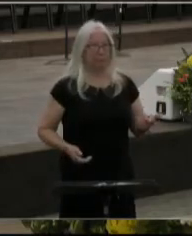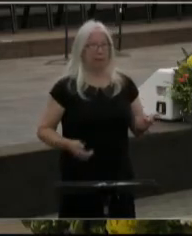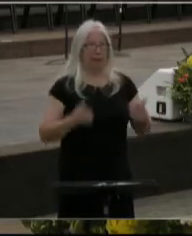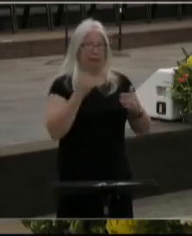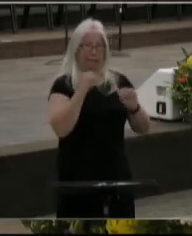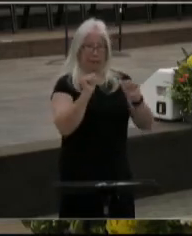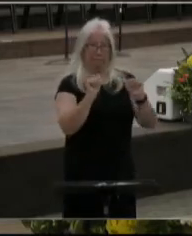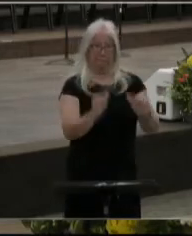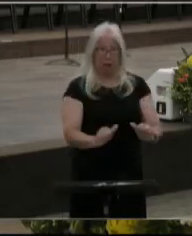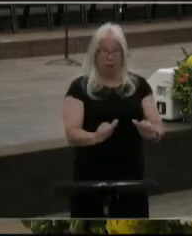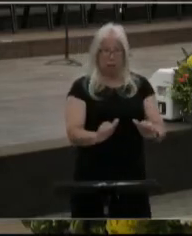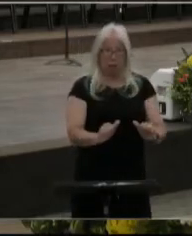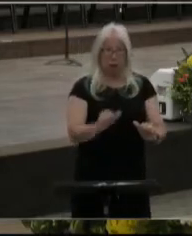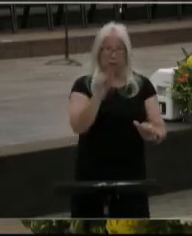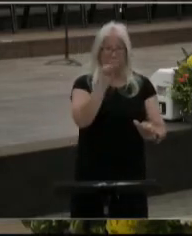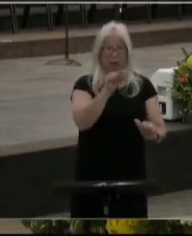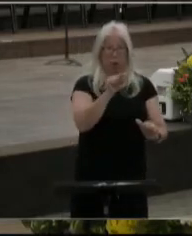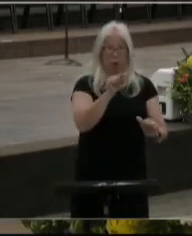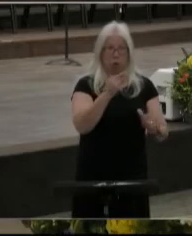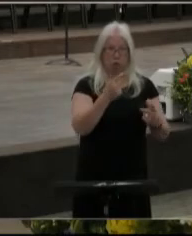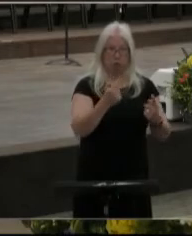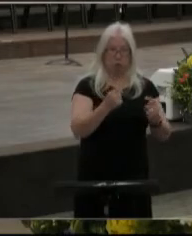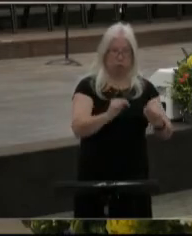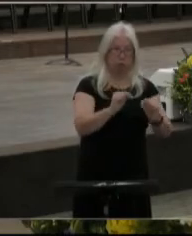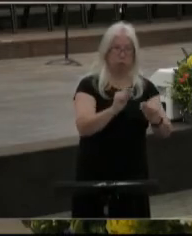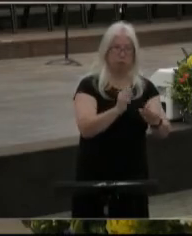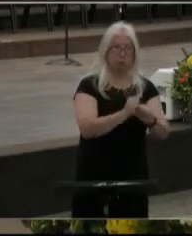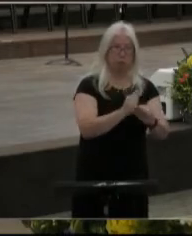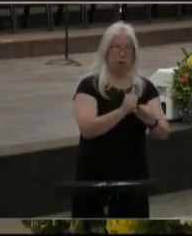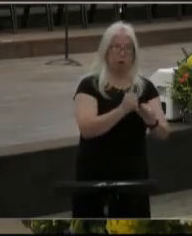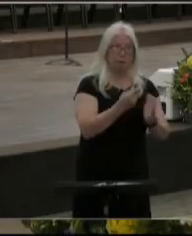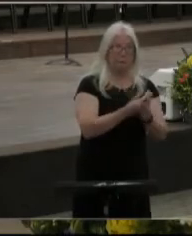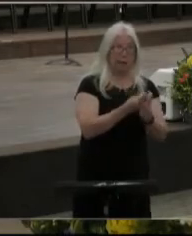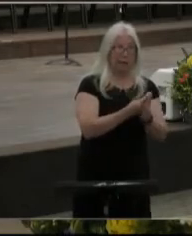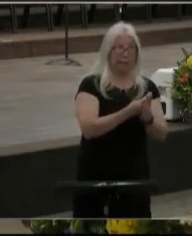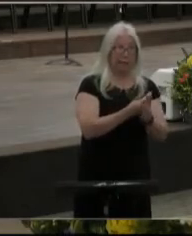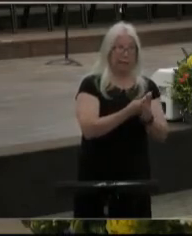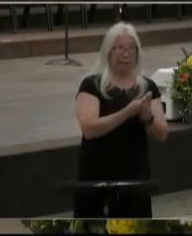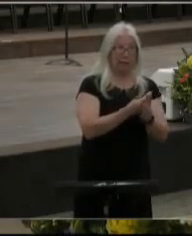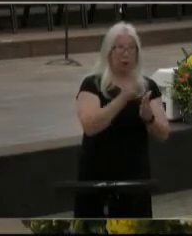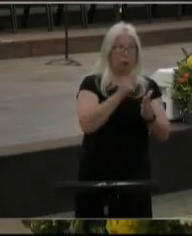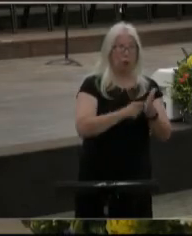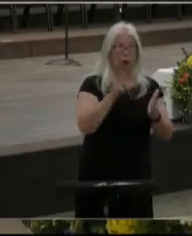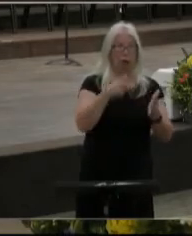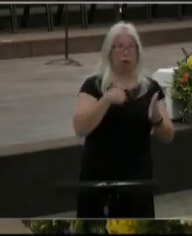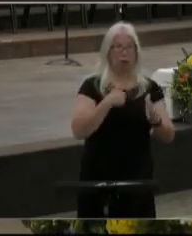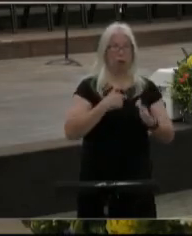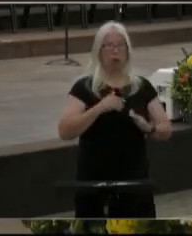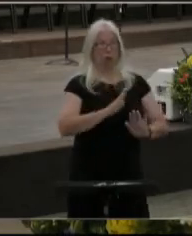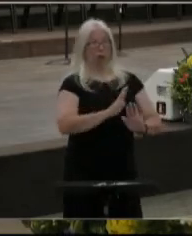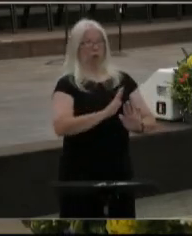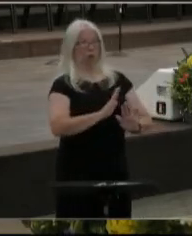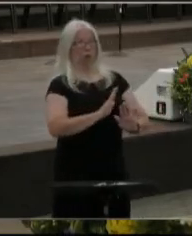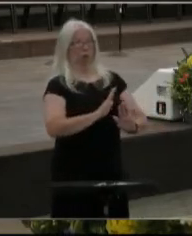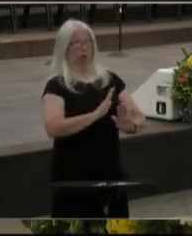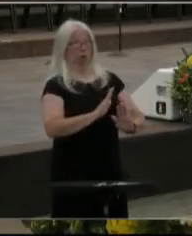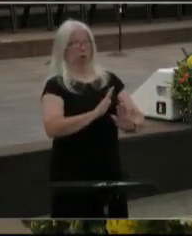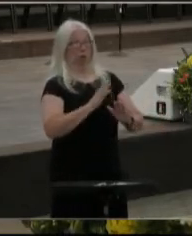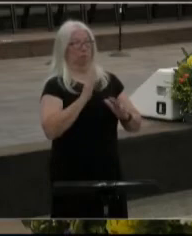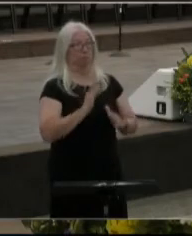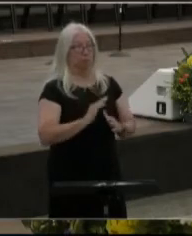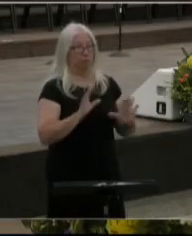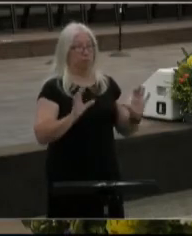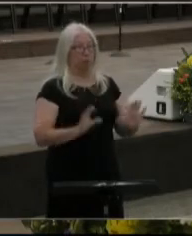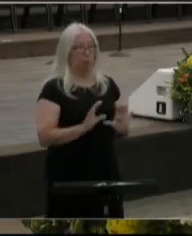Is it possible that you would attempt for money what you hesitated or shrinked